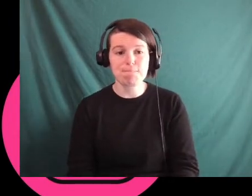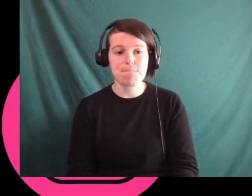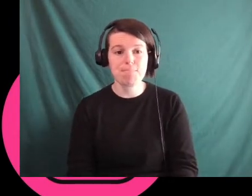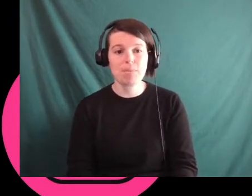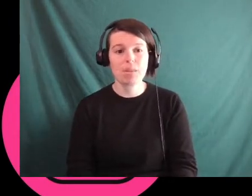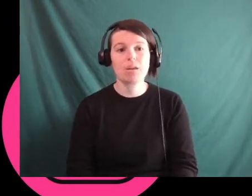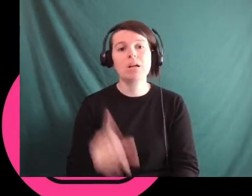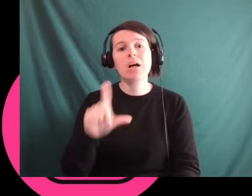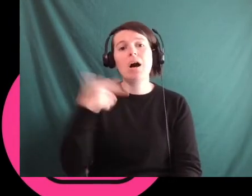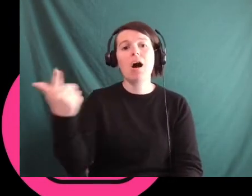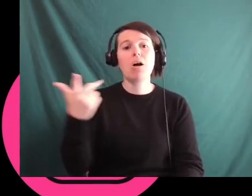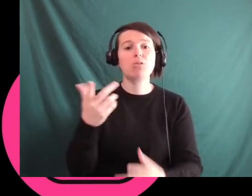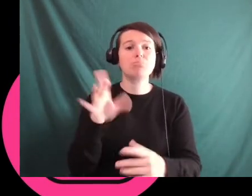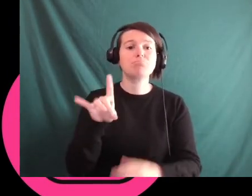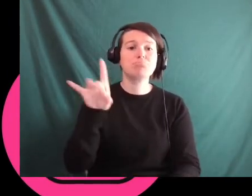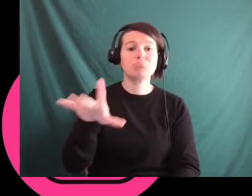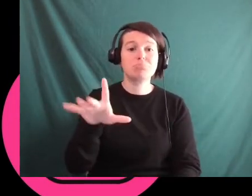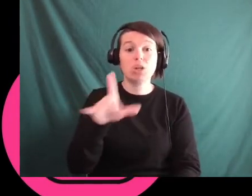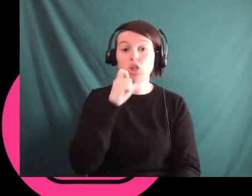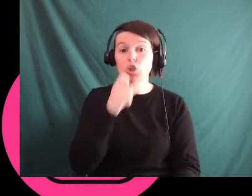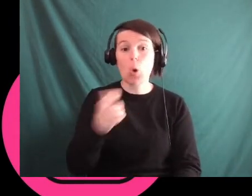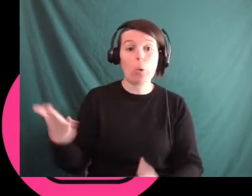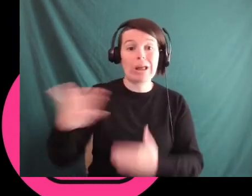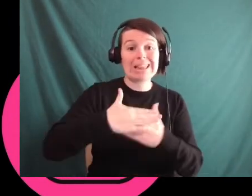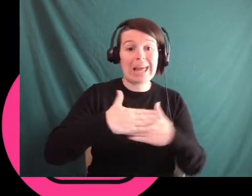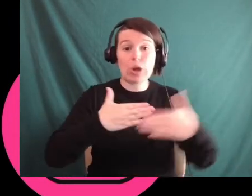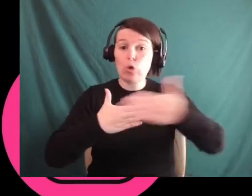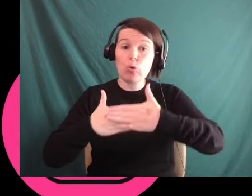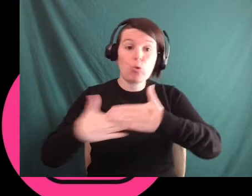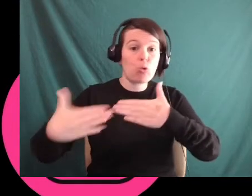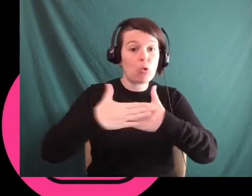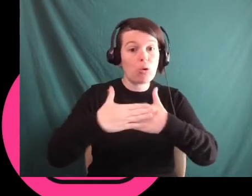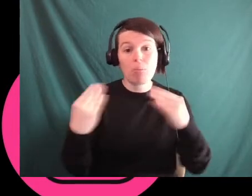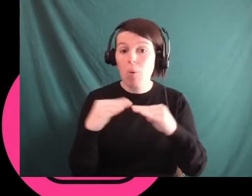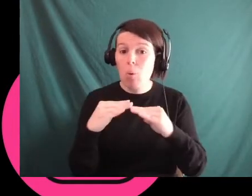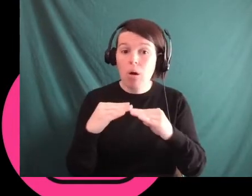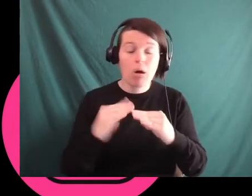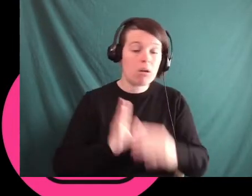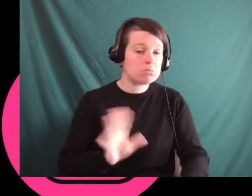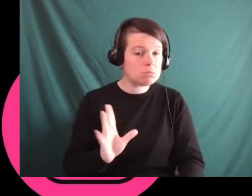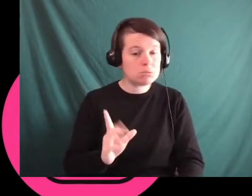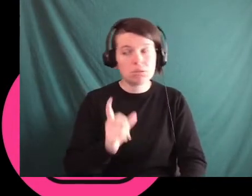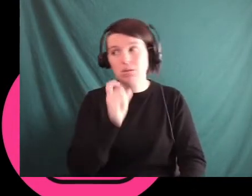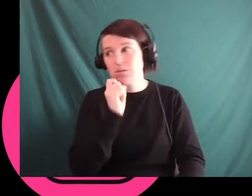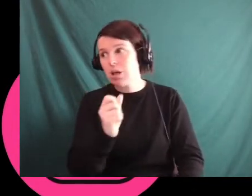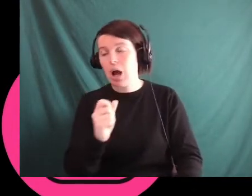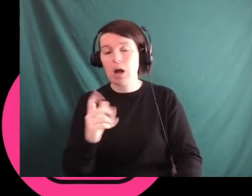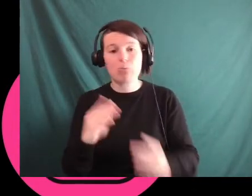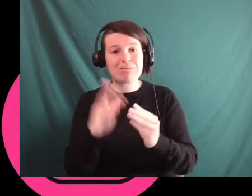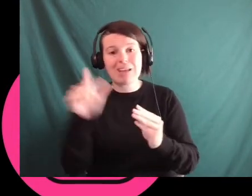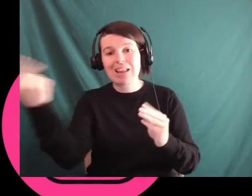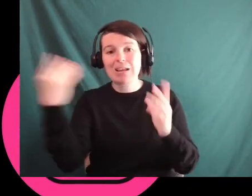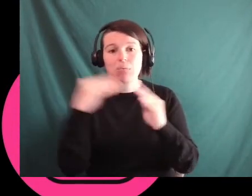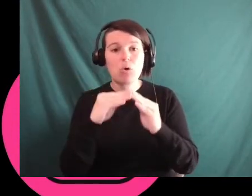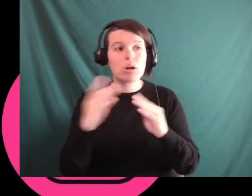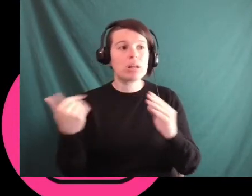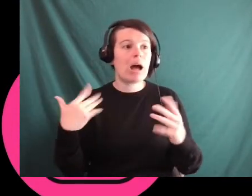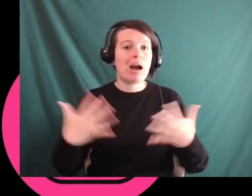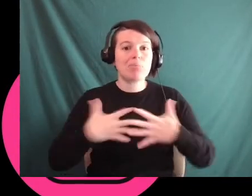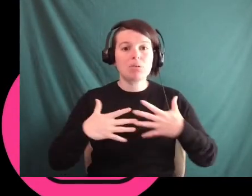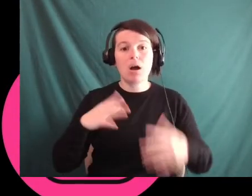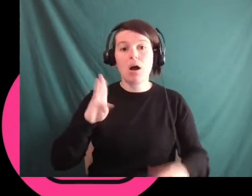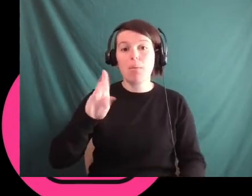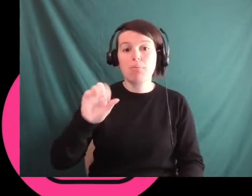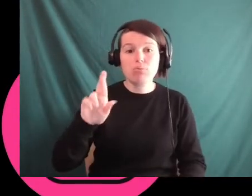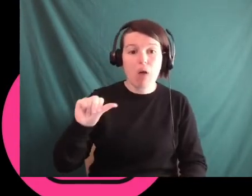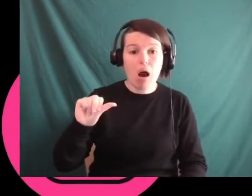Other safety tips, don't layer binders with other binders, or don't layer your binder with anything else restrictive like a tight sports bra.